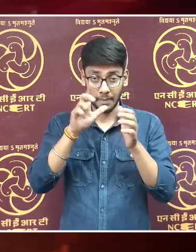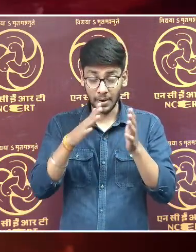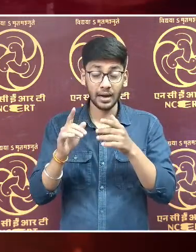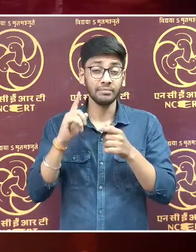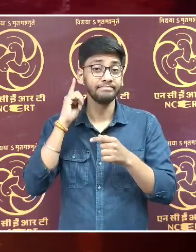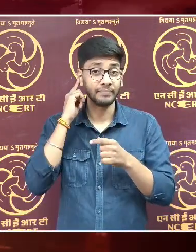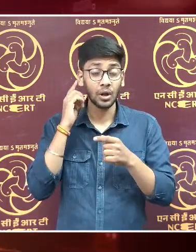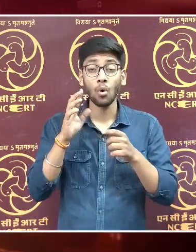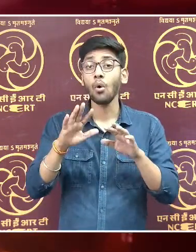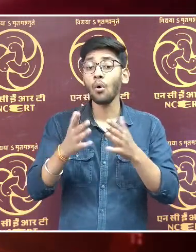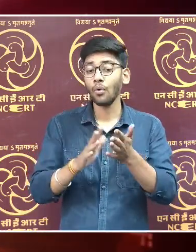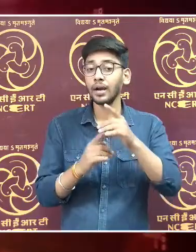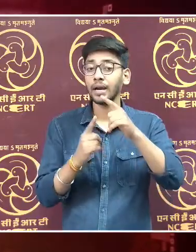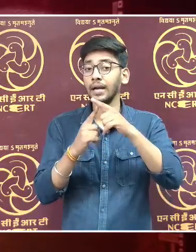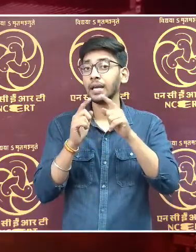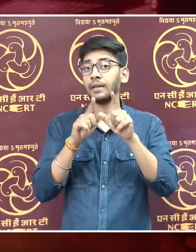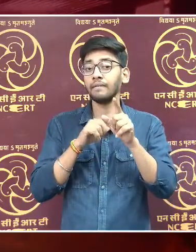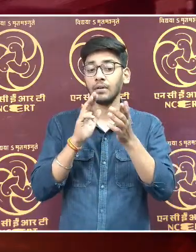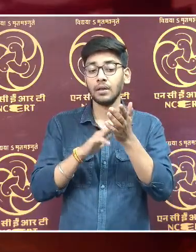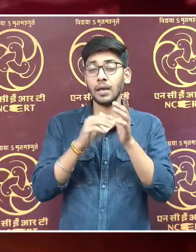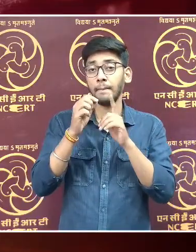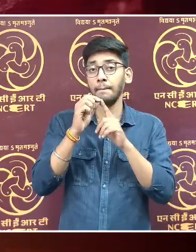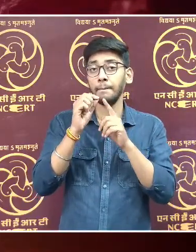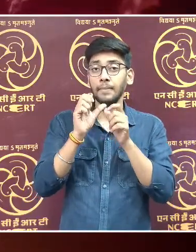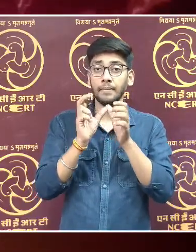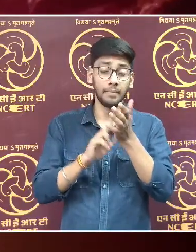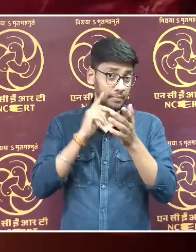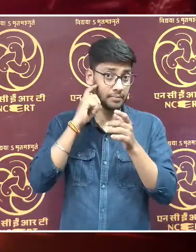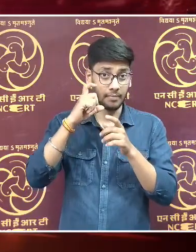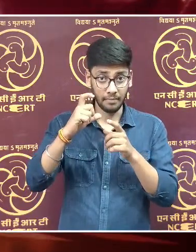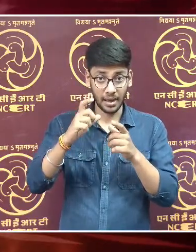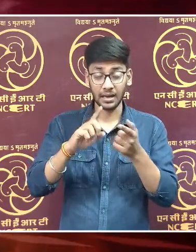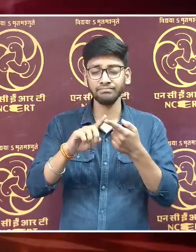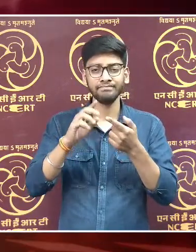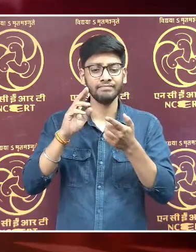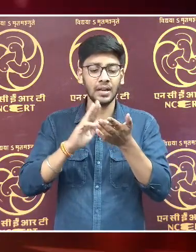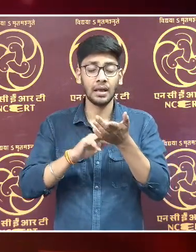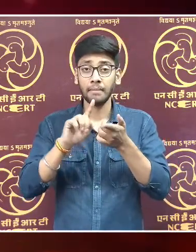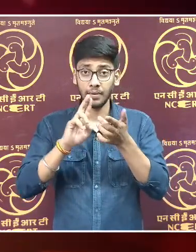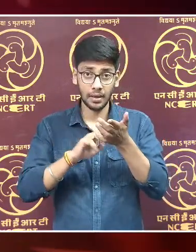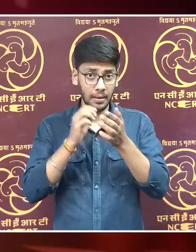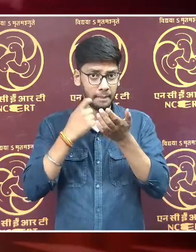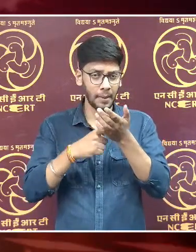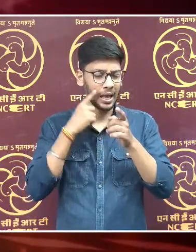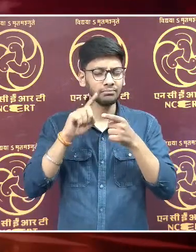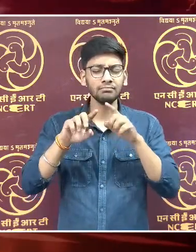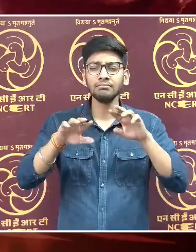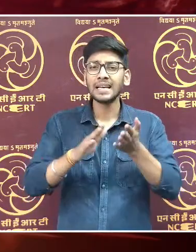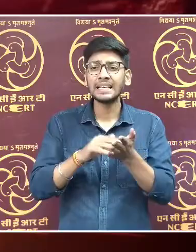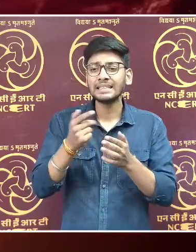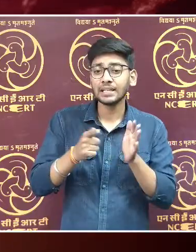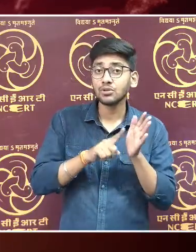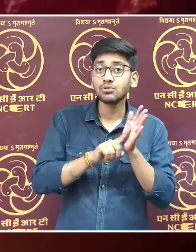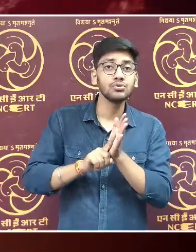parts, because of which this particular problem has come. We should not ignore these, because these signs and symptoms also lead to a child